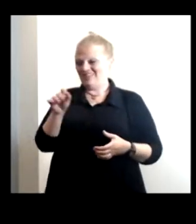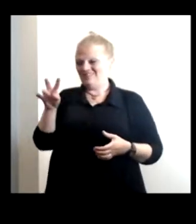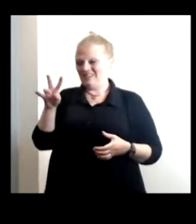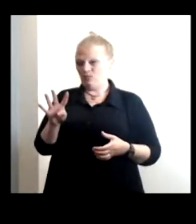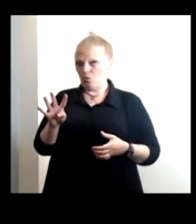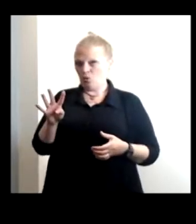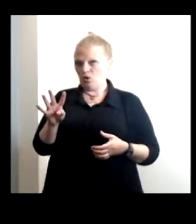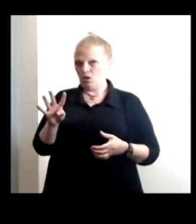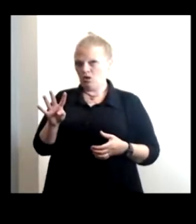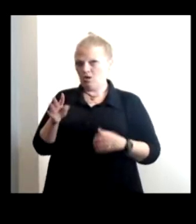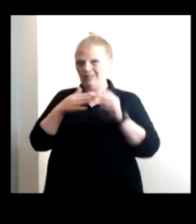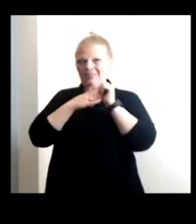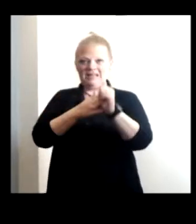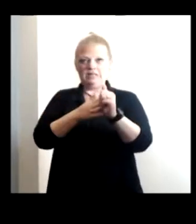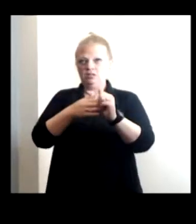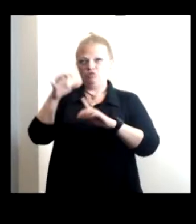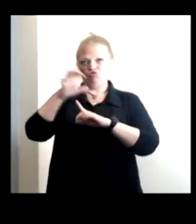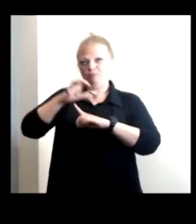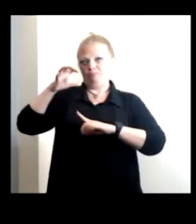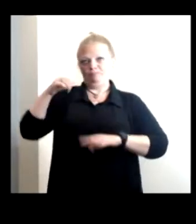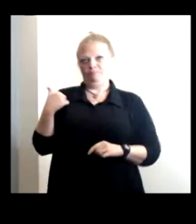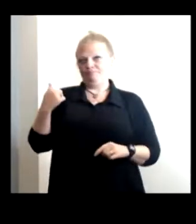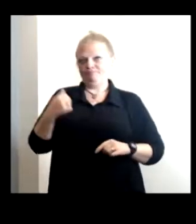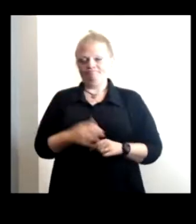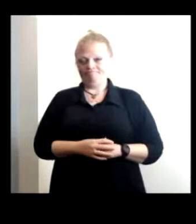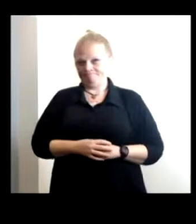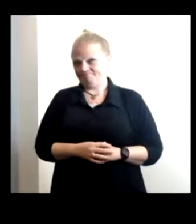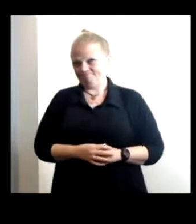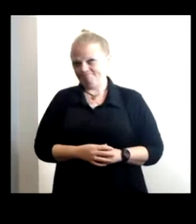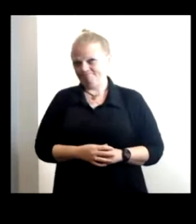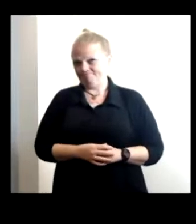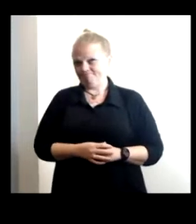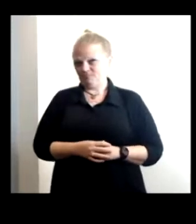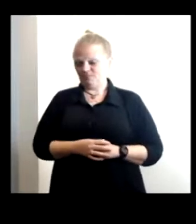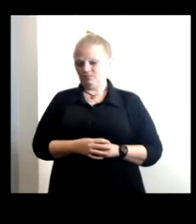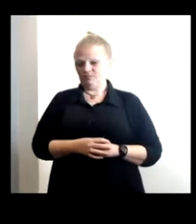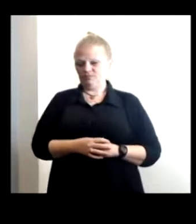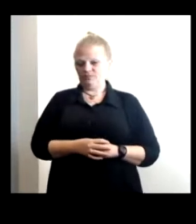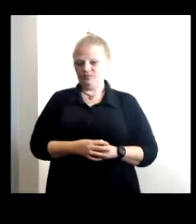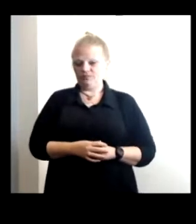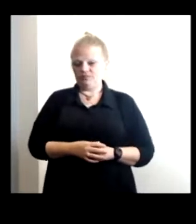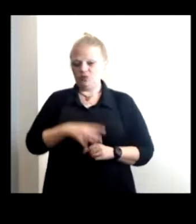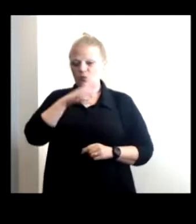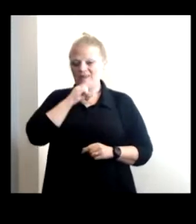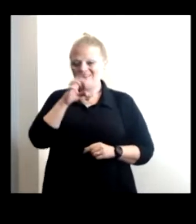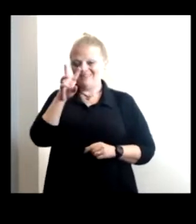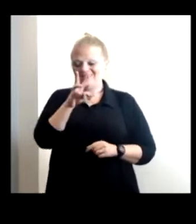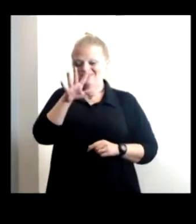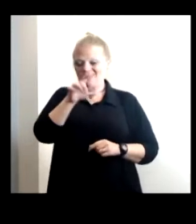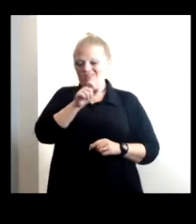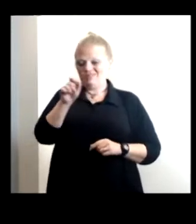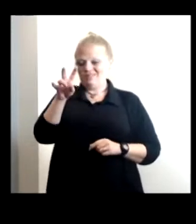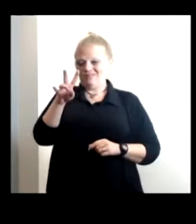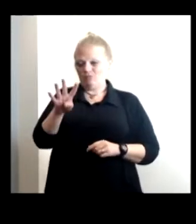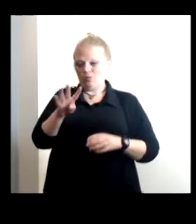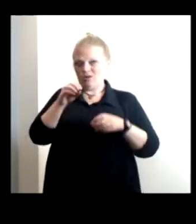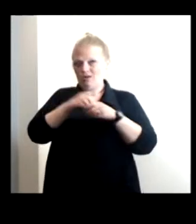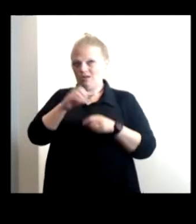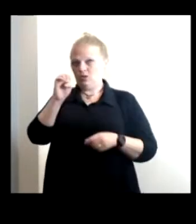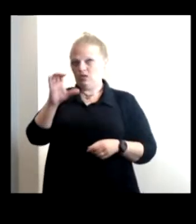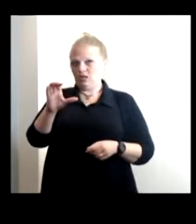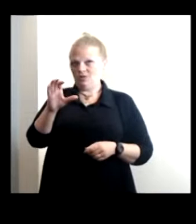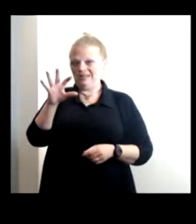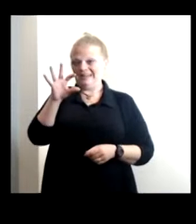age category is leading all. Of the individuals aged 65 to 74 in Erie County,